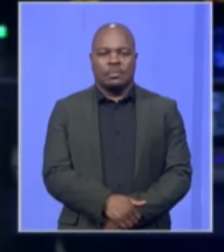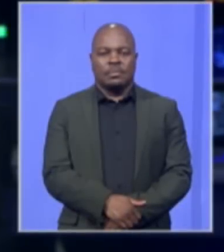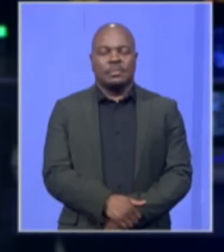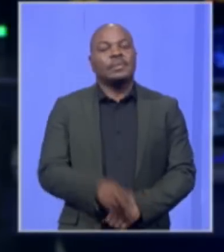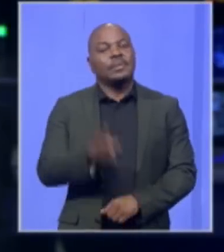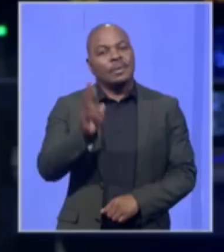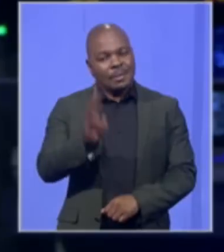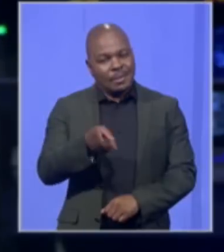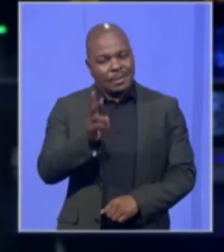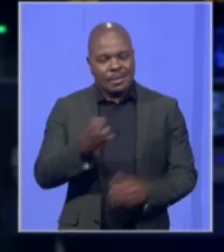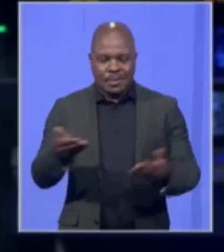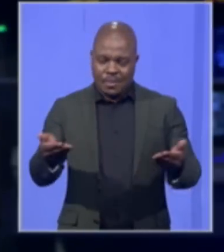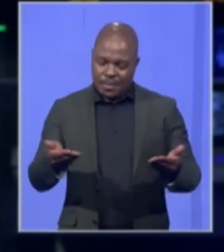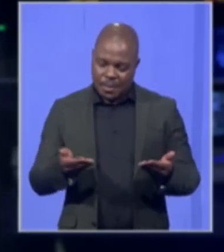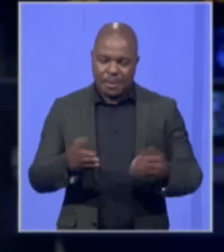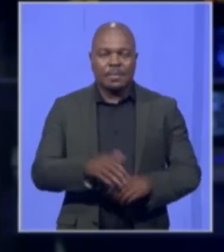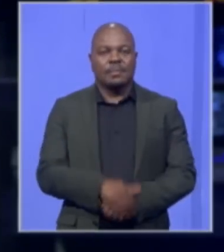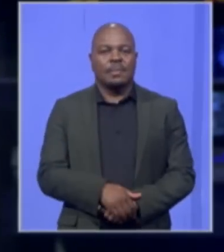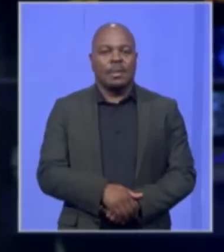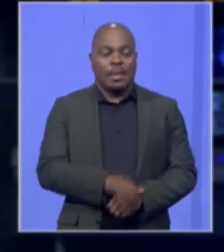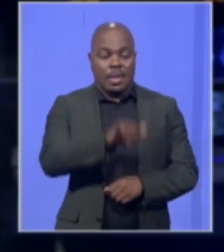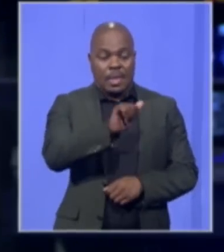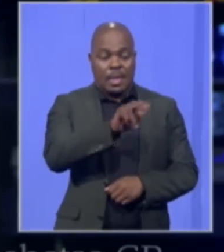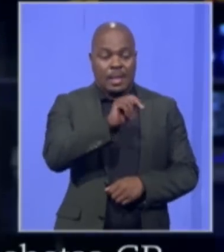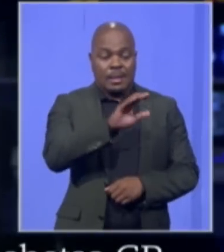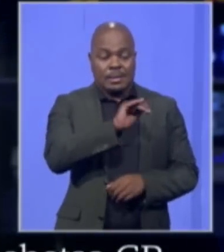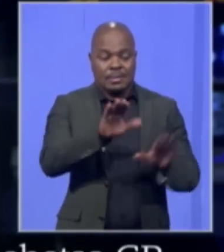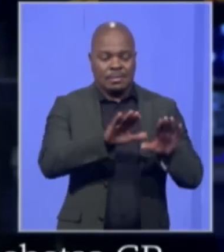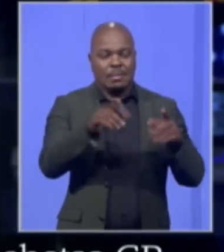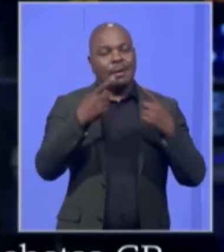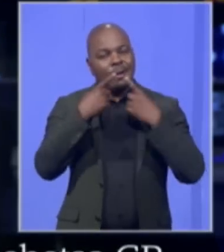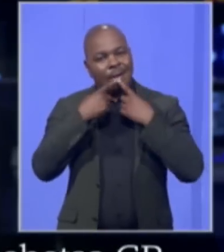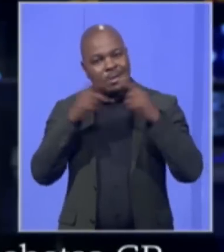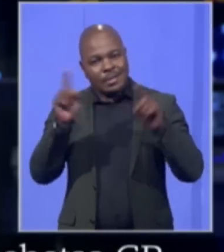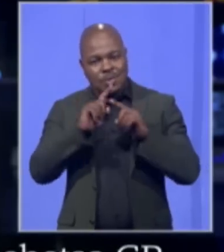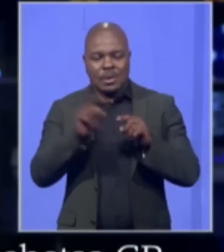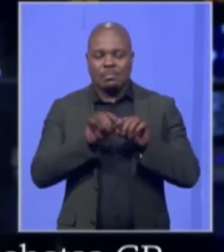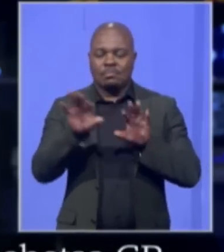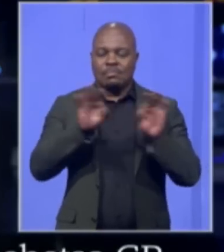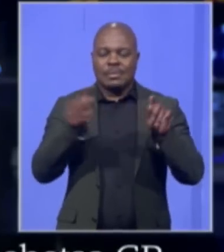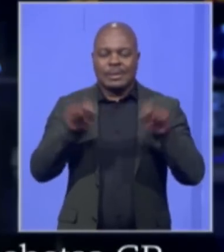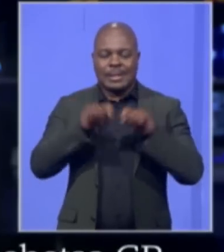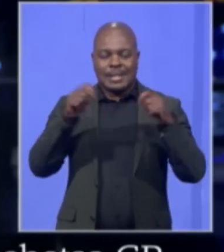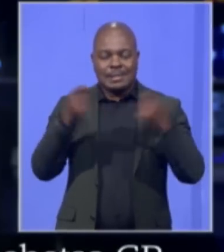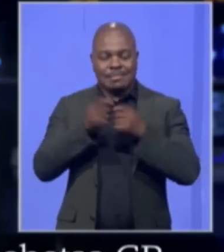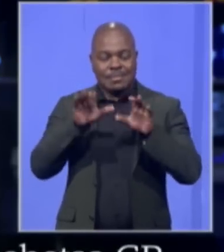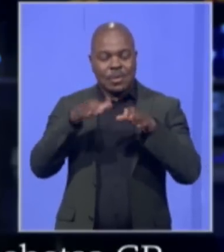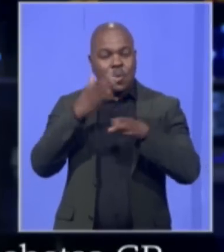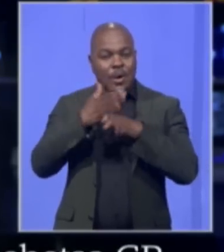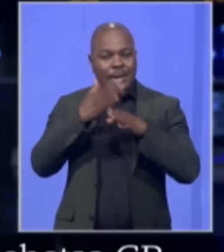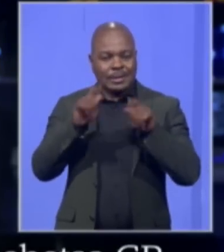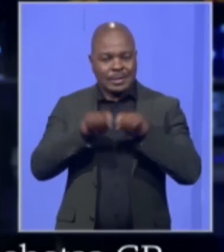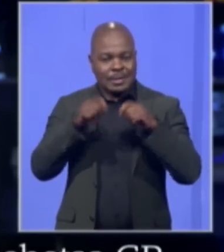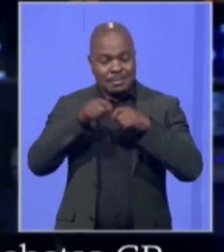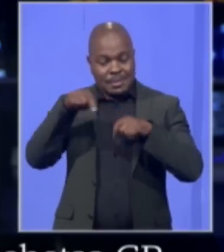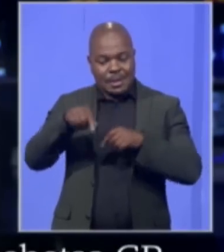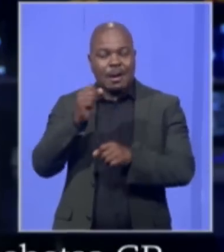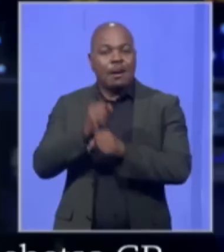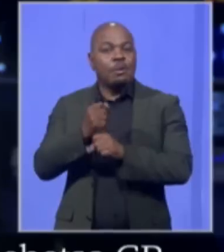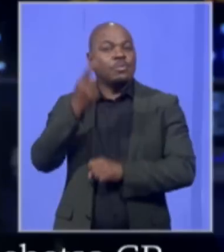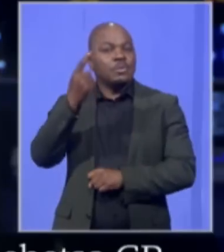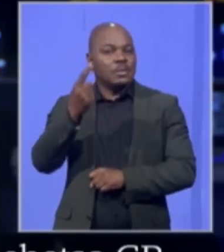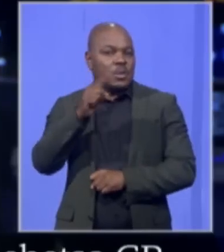Mui re boetse re a amohela. ANC e phatlaladitse ho thongwa ha sehlopha se setjha sa tshebetso Gauteng ka